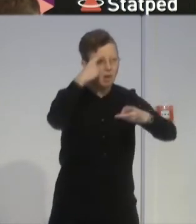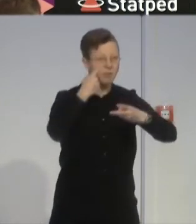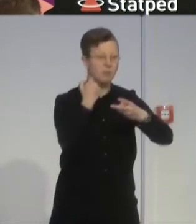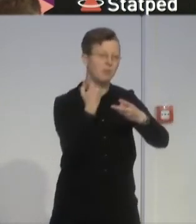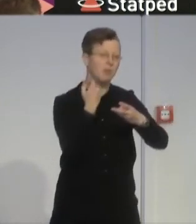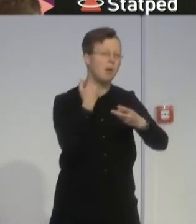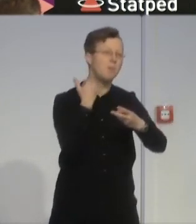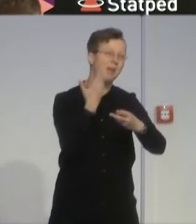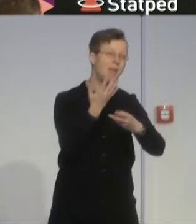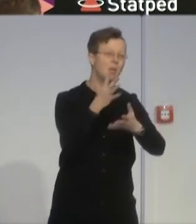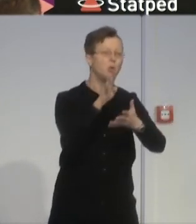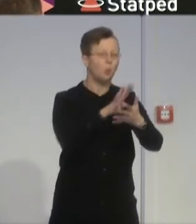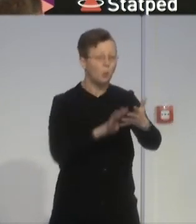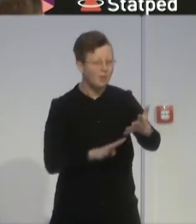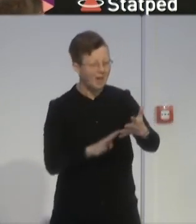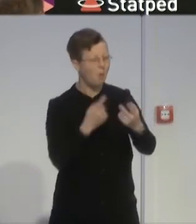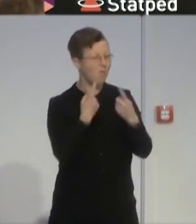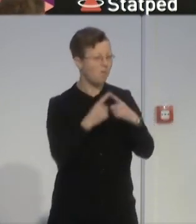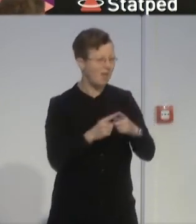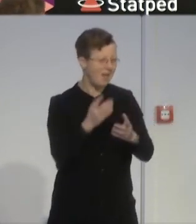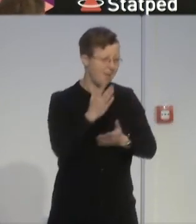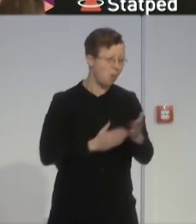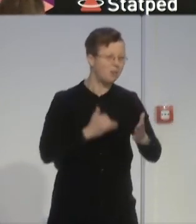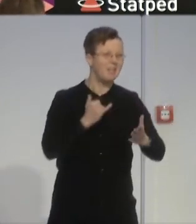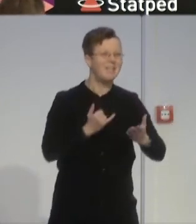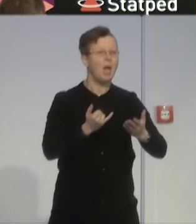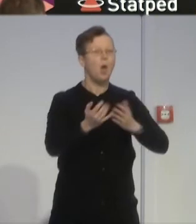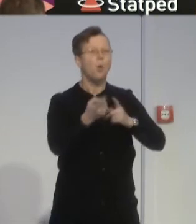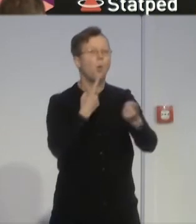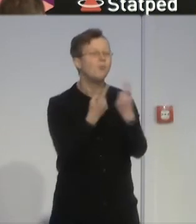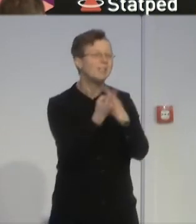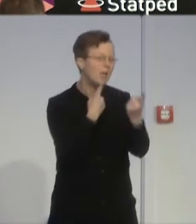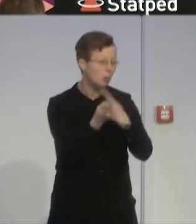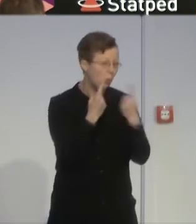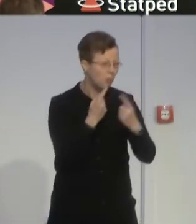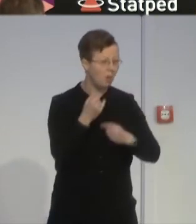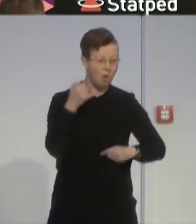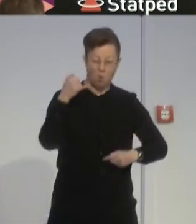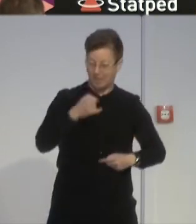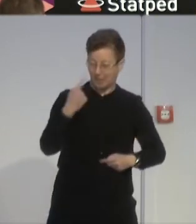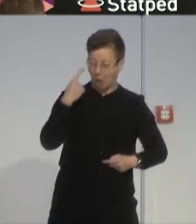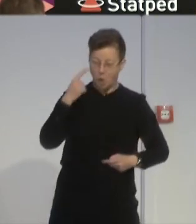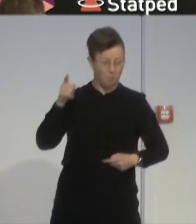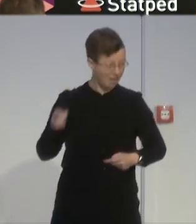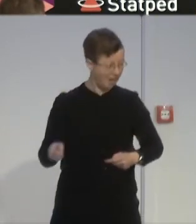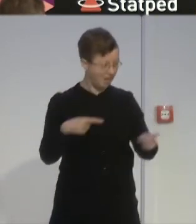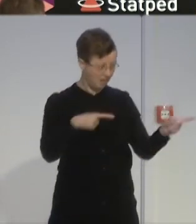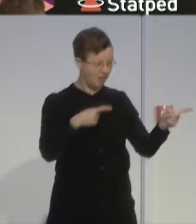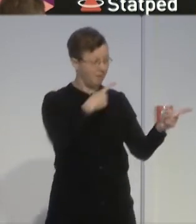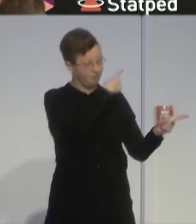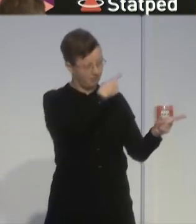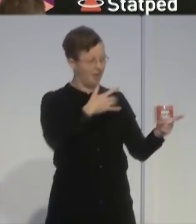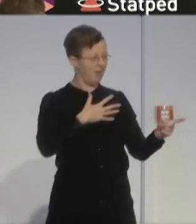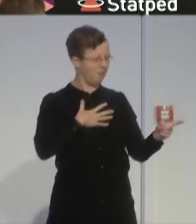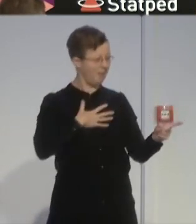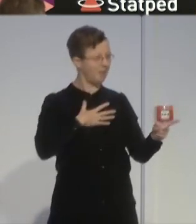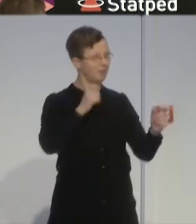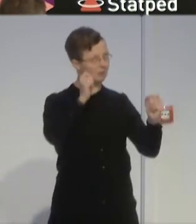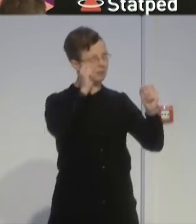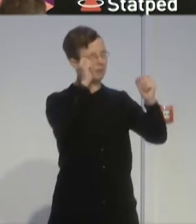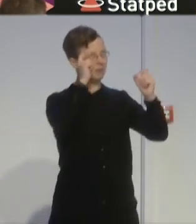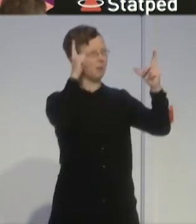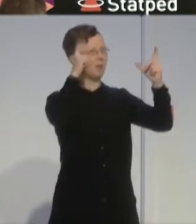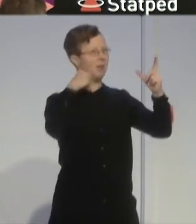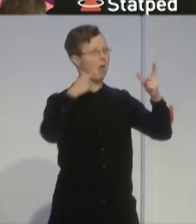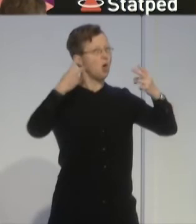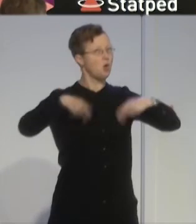ways in a conversation. And on this moment here, my attention in the role of the